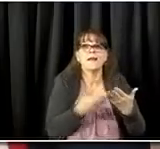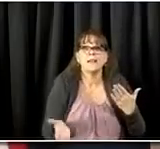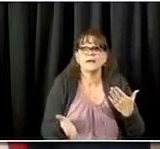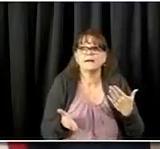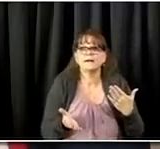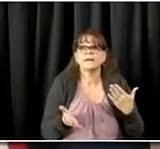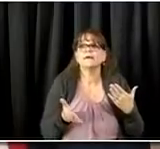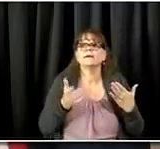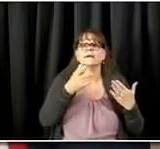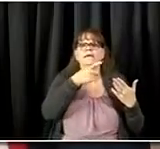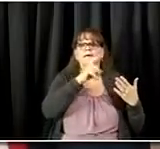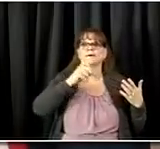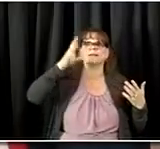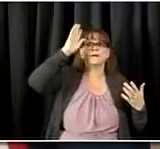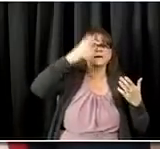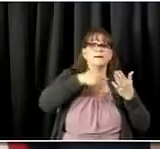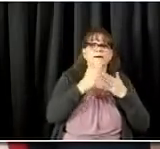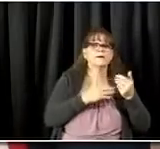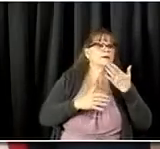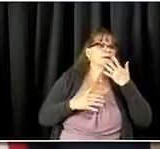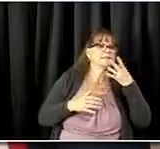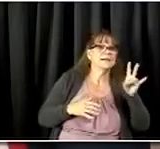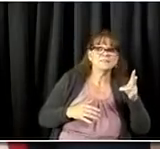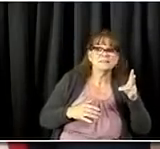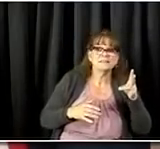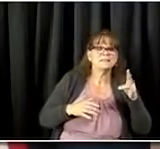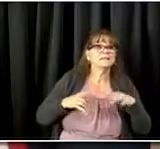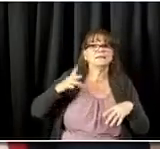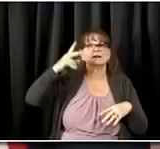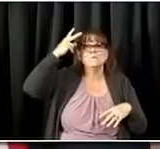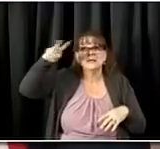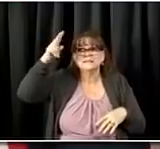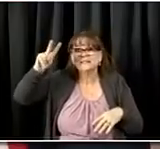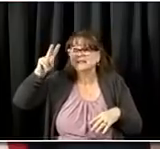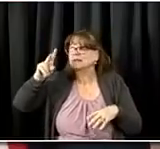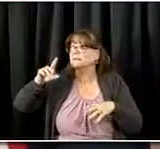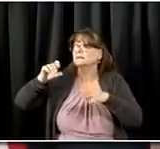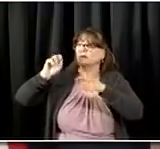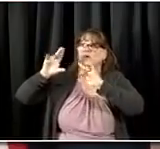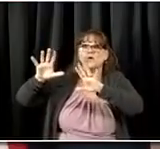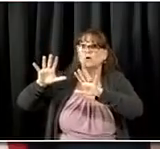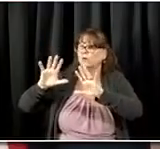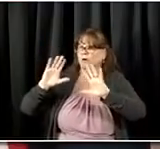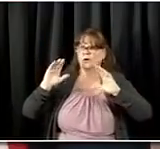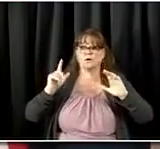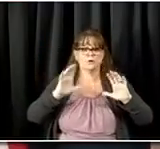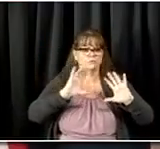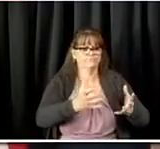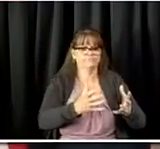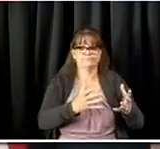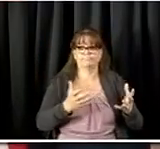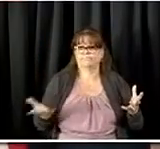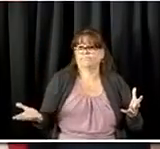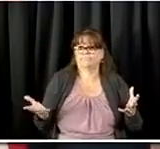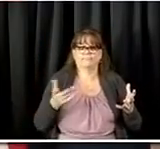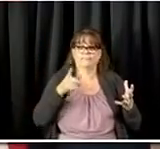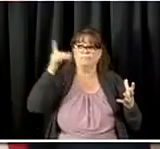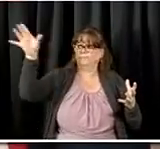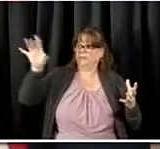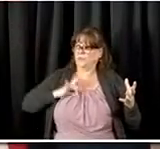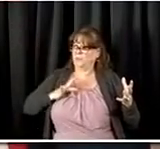and contracted it as asymptomatic and gives it to 6 people in the family, including grandma, grandpa, and the uncle, so that this is what happens with